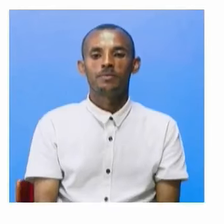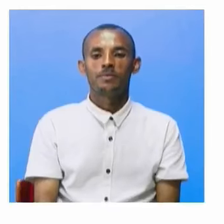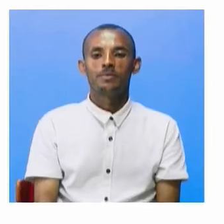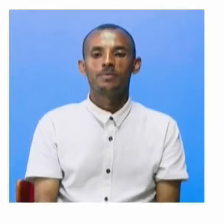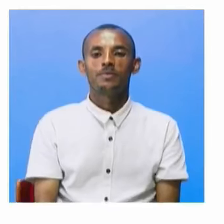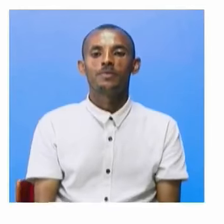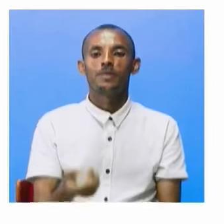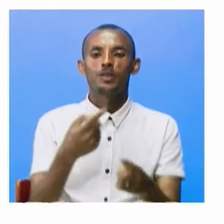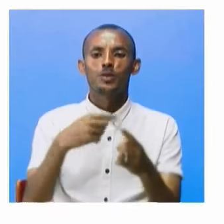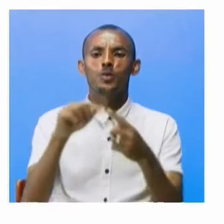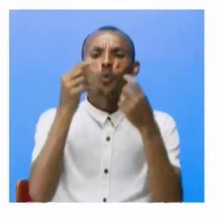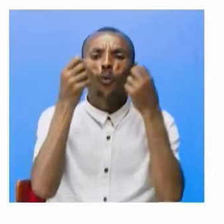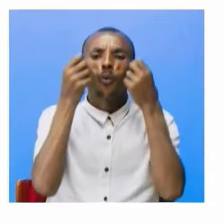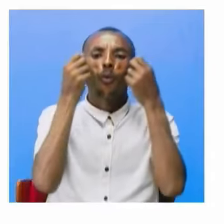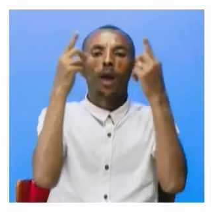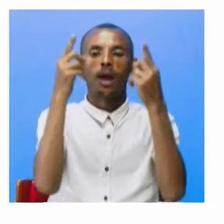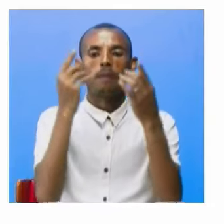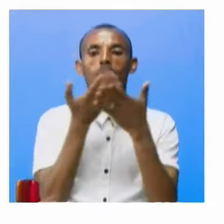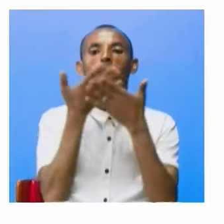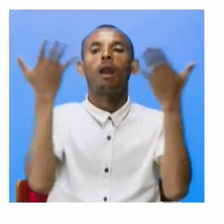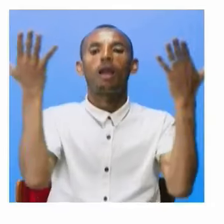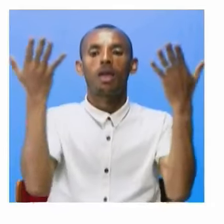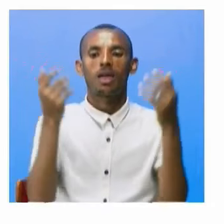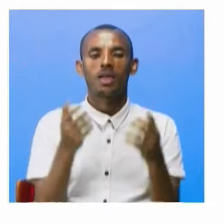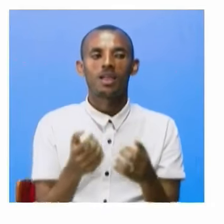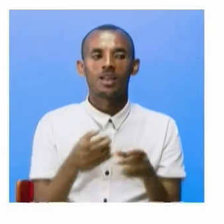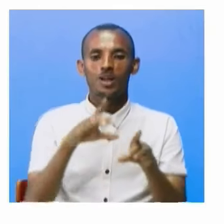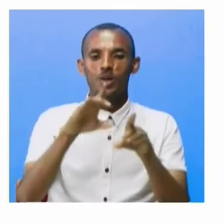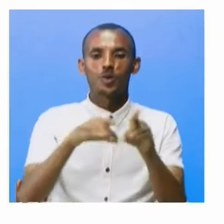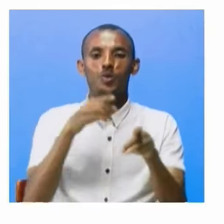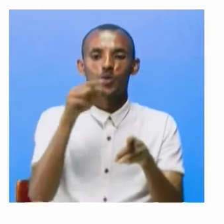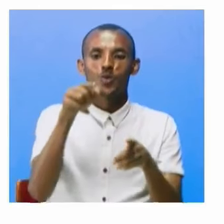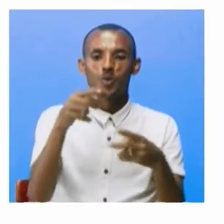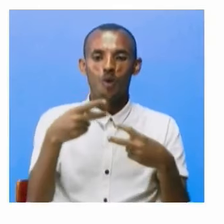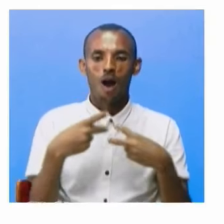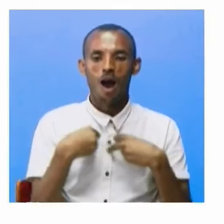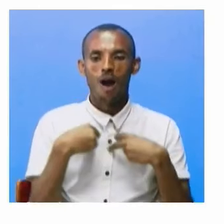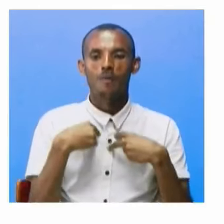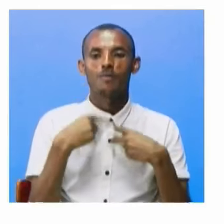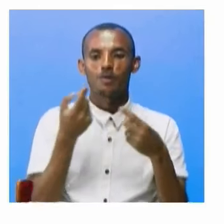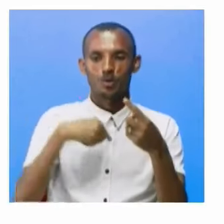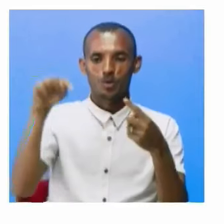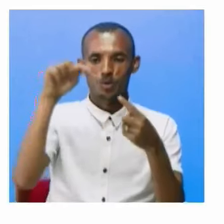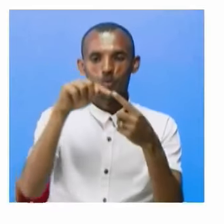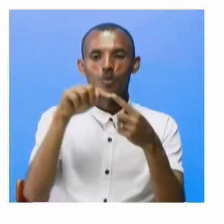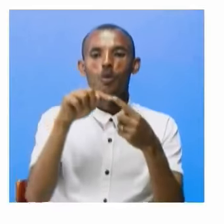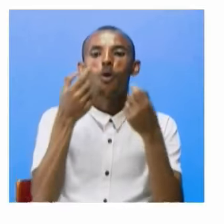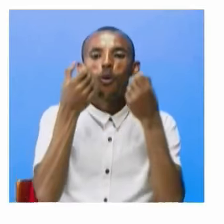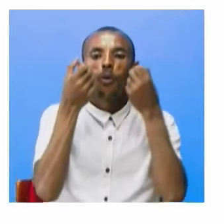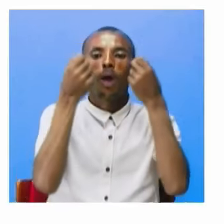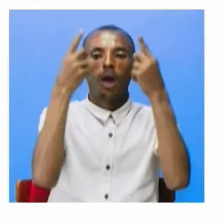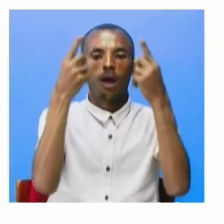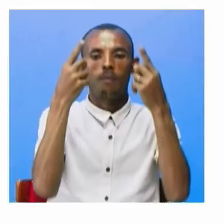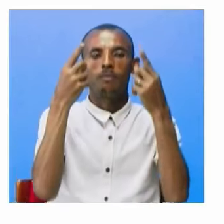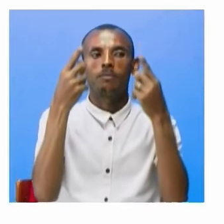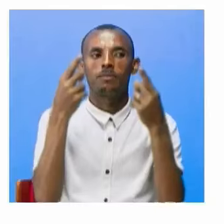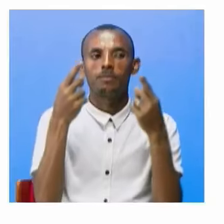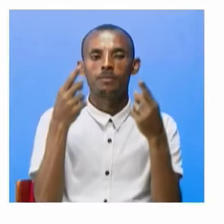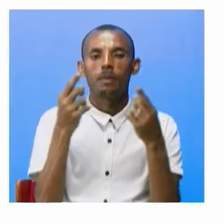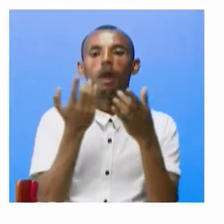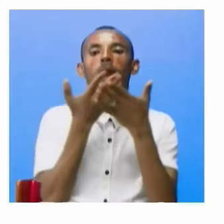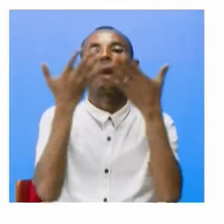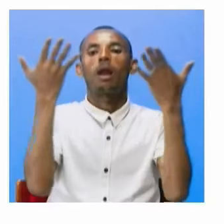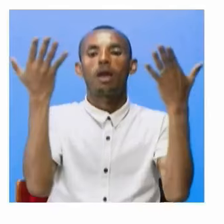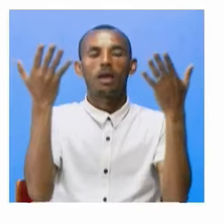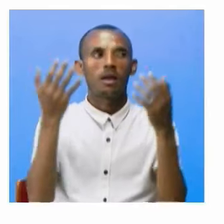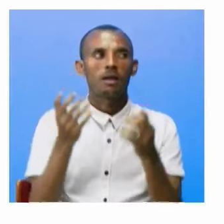to wake up early? Do you have to wake up